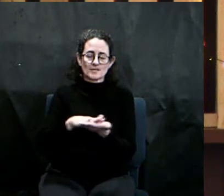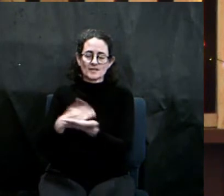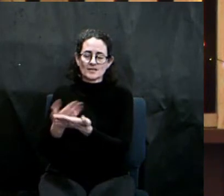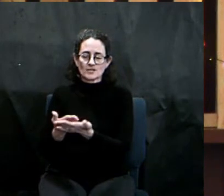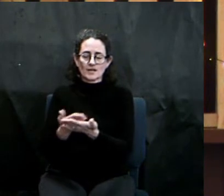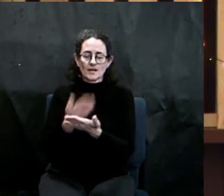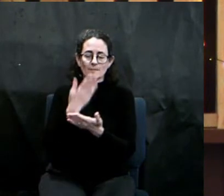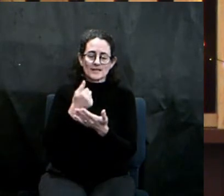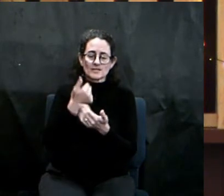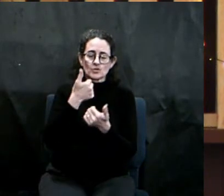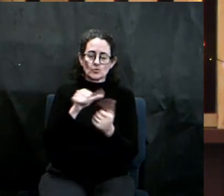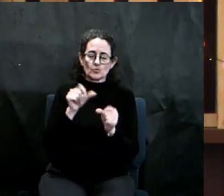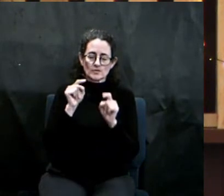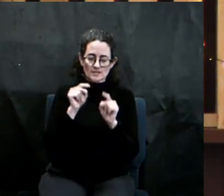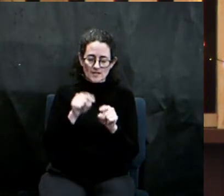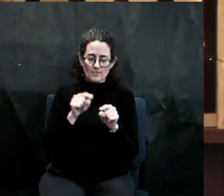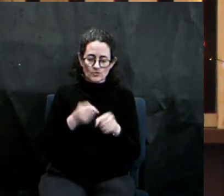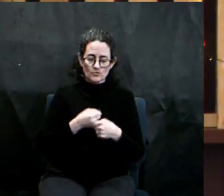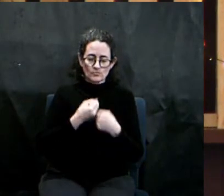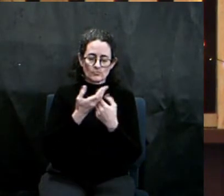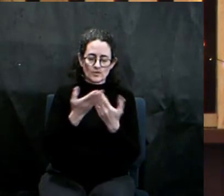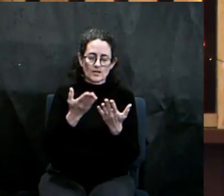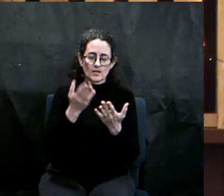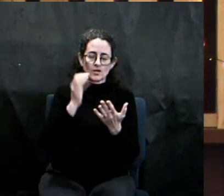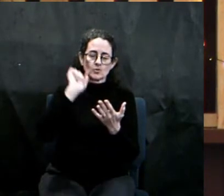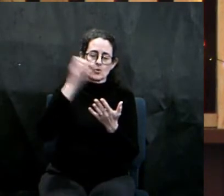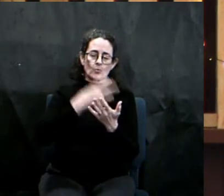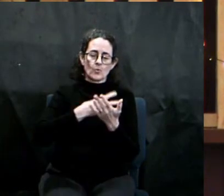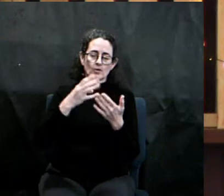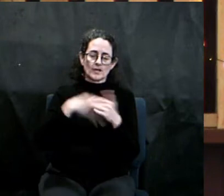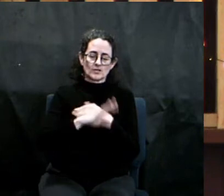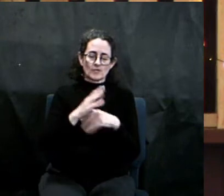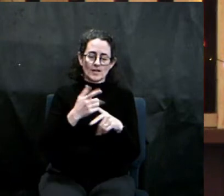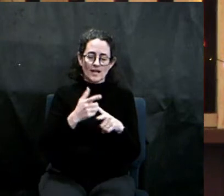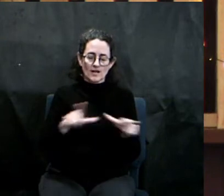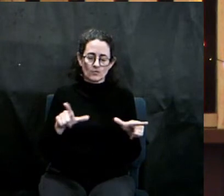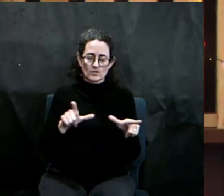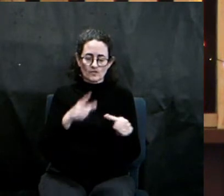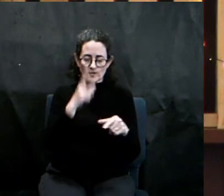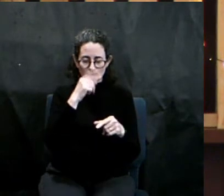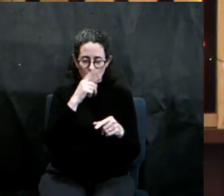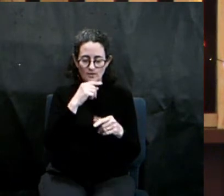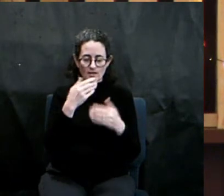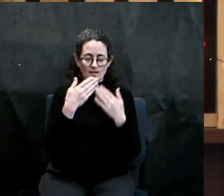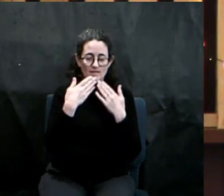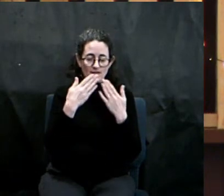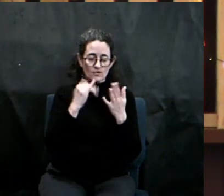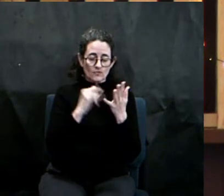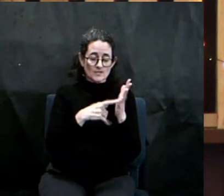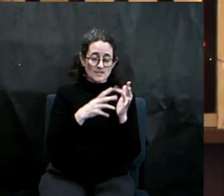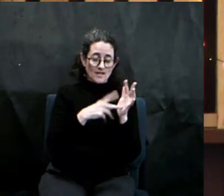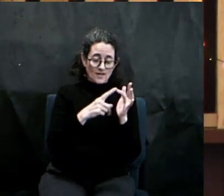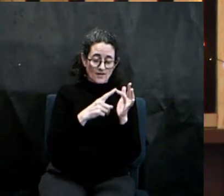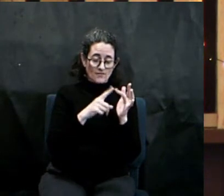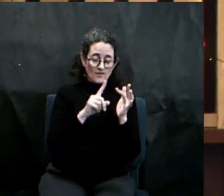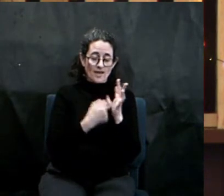to bring your word in the heart language of the people there. Thank you for Steve, Erina, and Zach here on